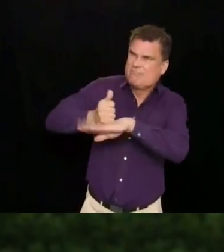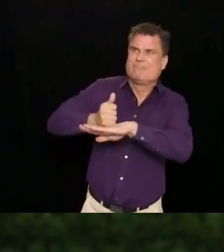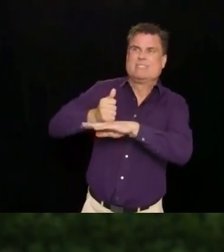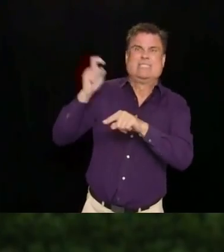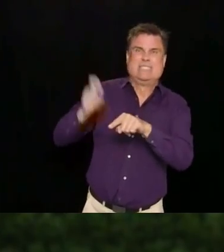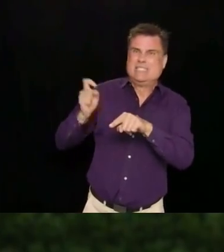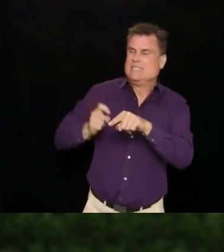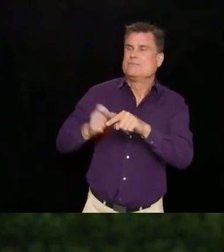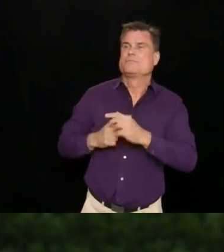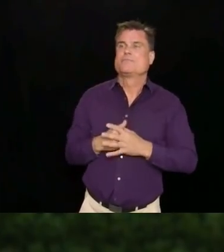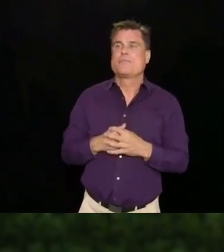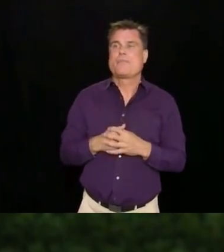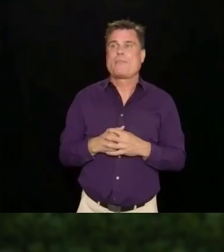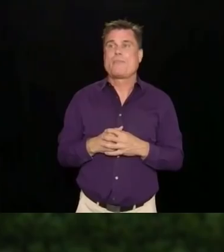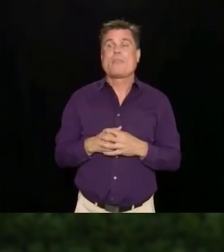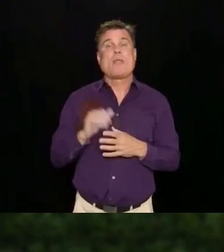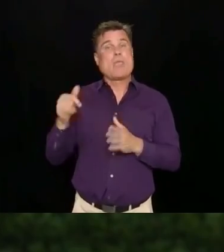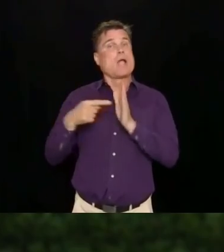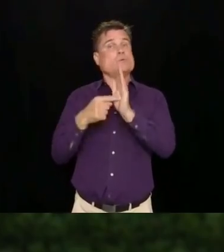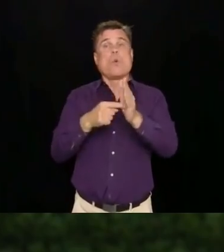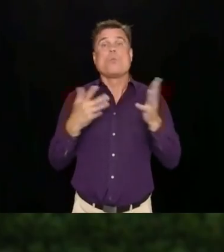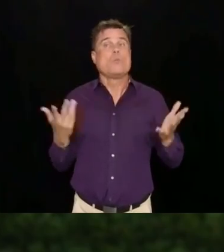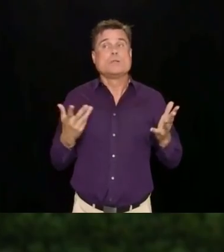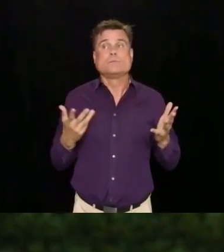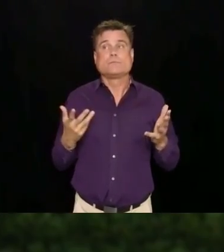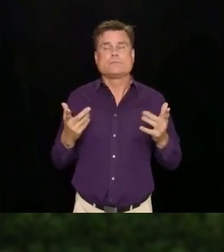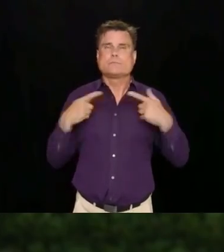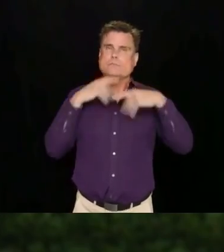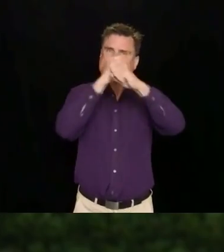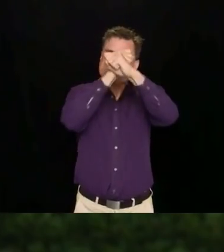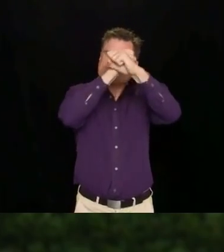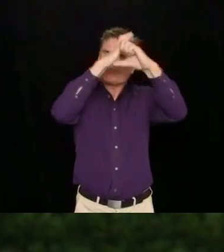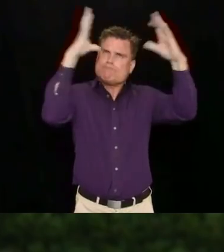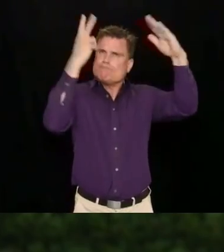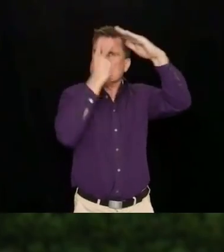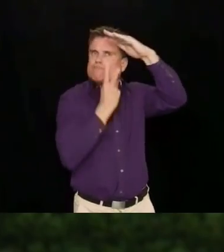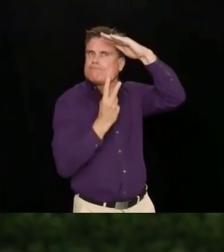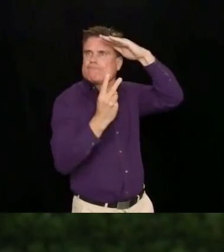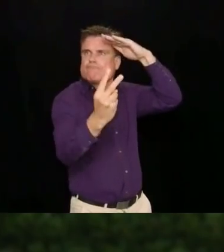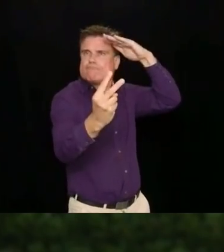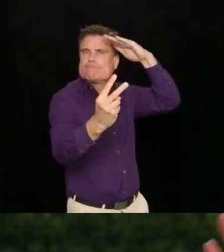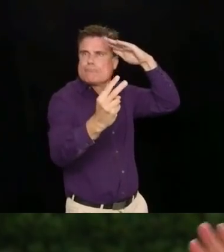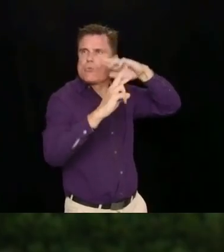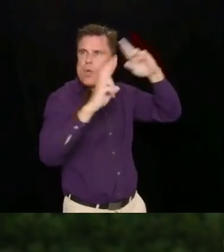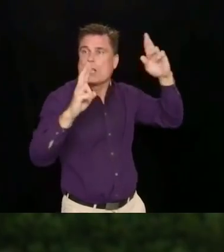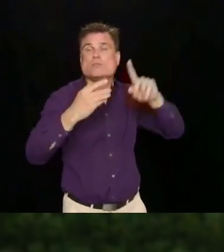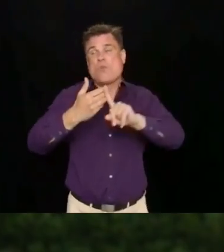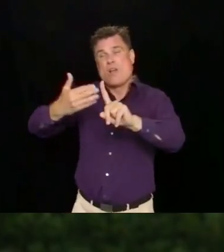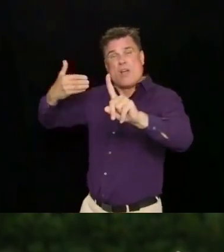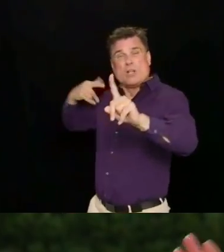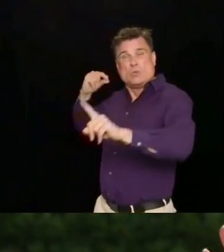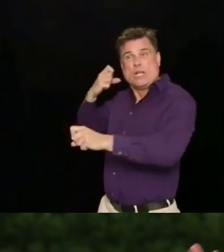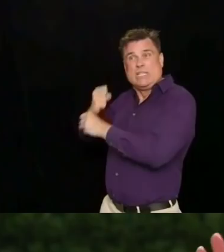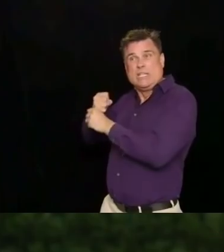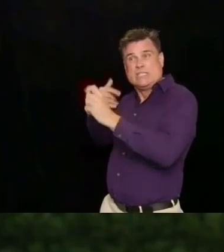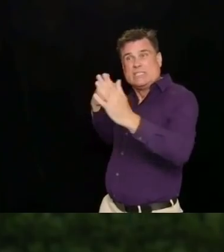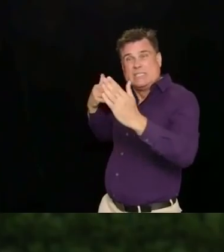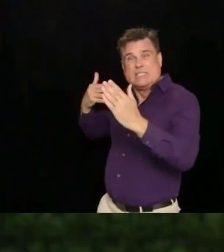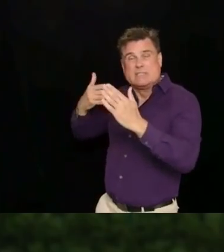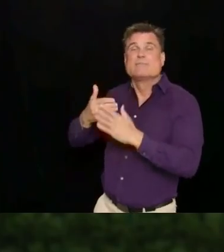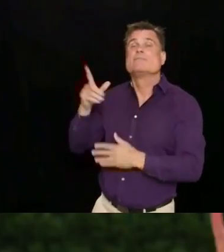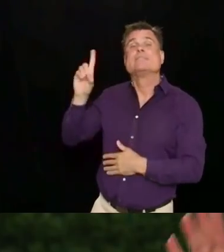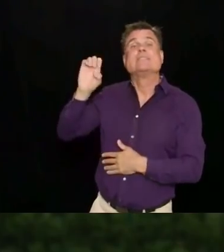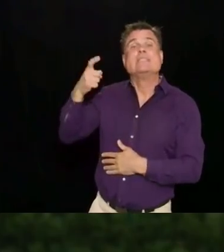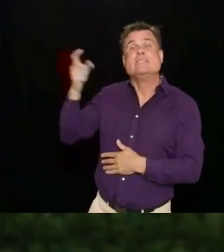the realization of a vision well over 20 years. And I know that, Adrian, you know the details of that